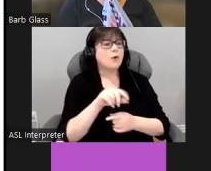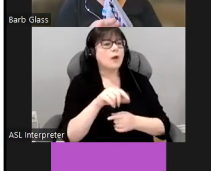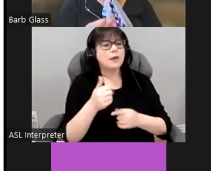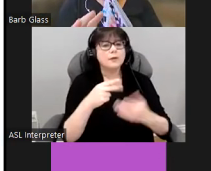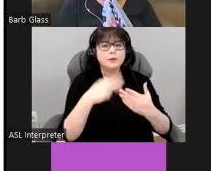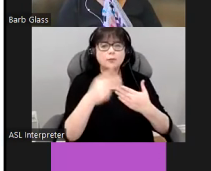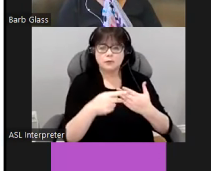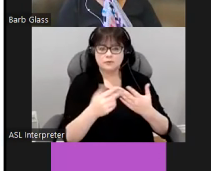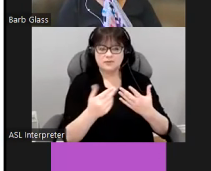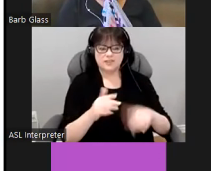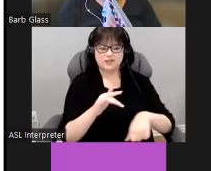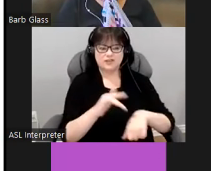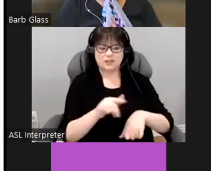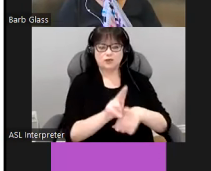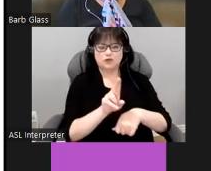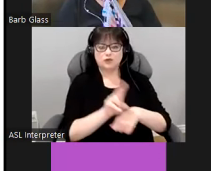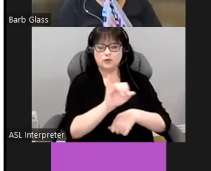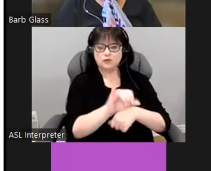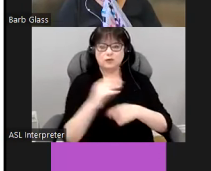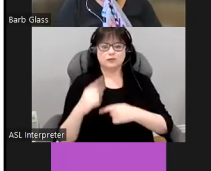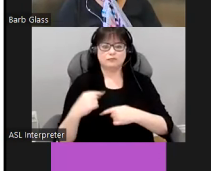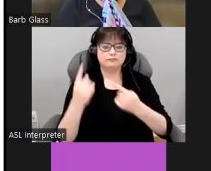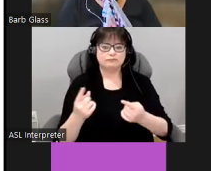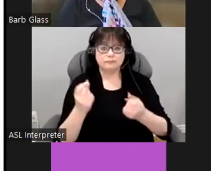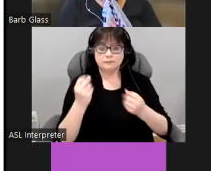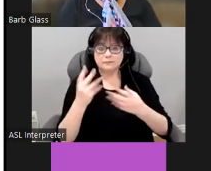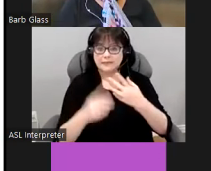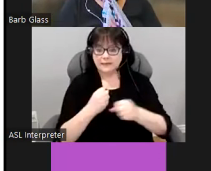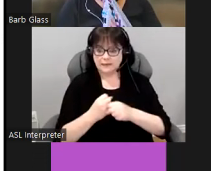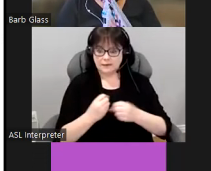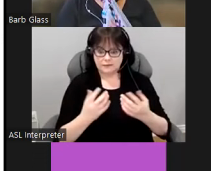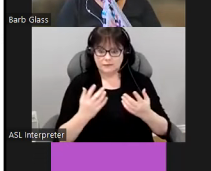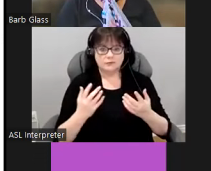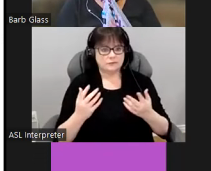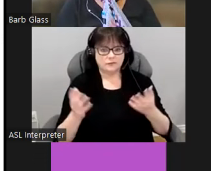So those have been in existence now for 25 to 30 years.